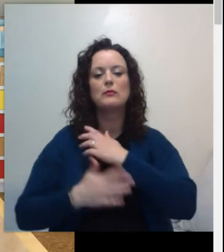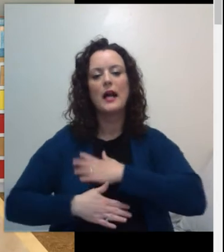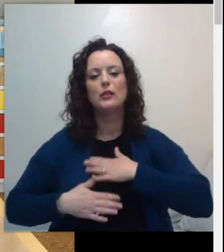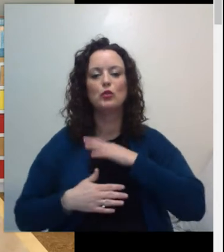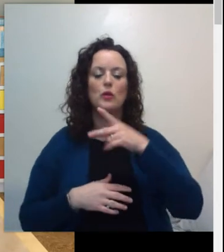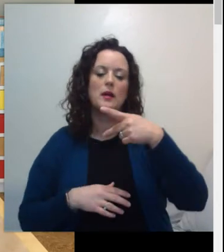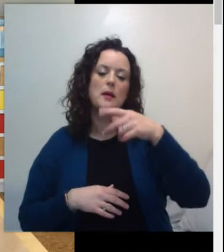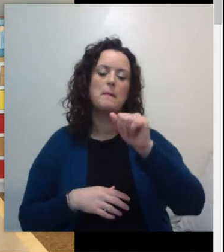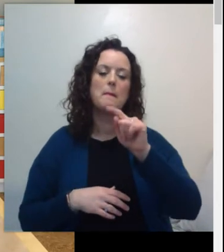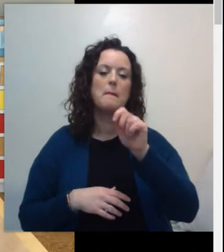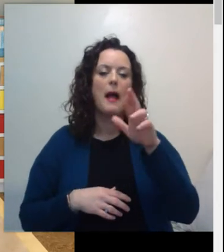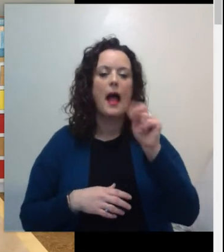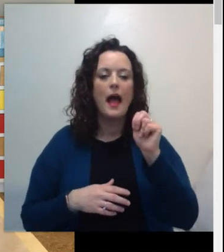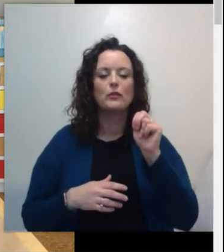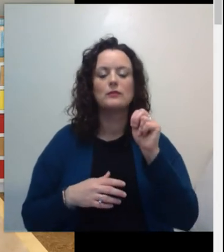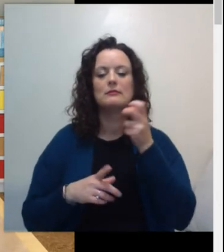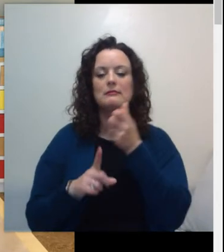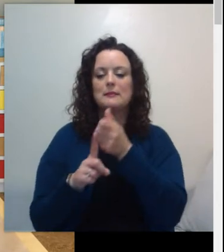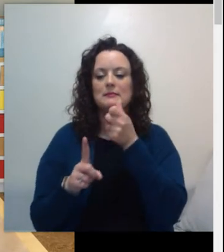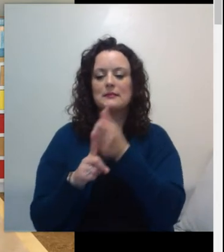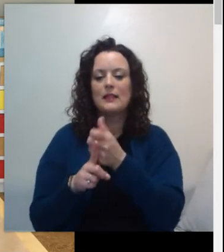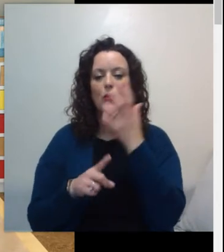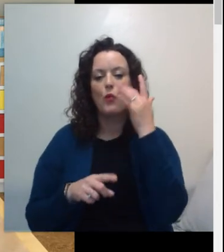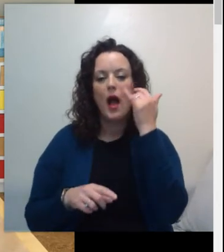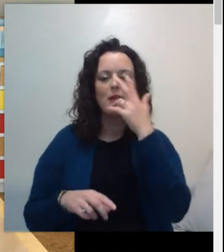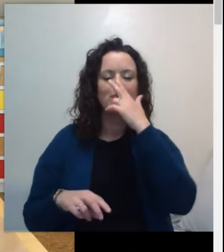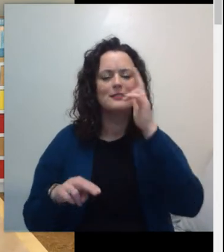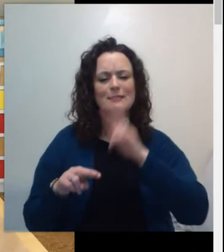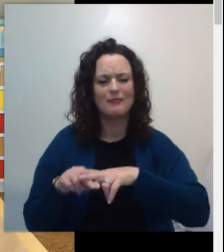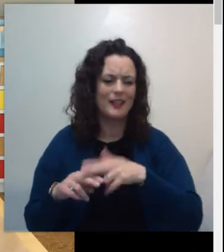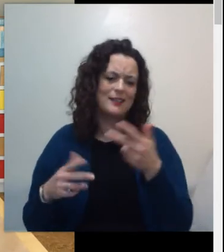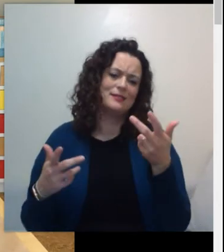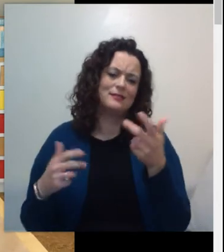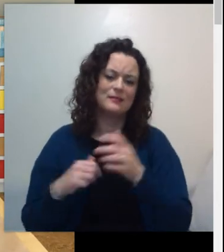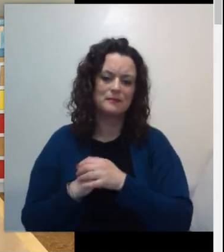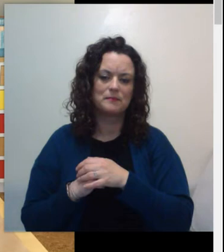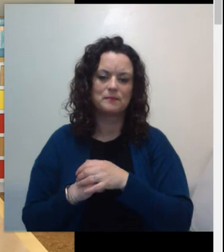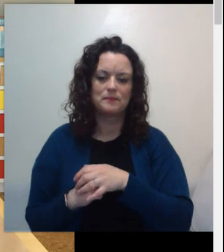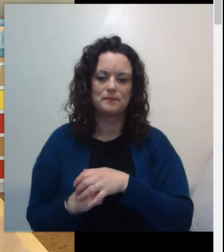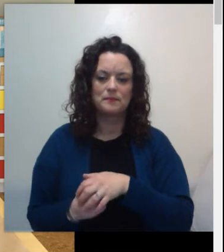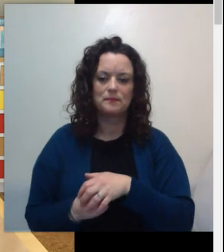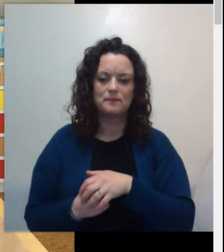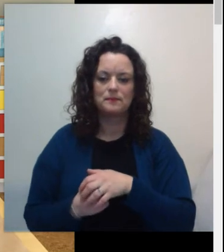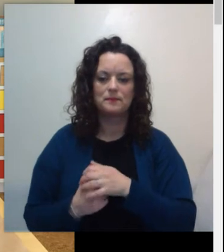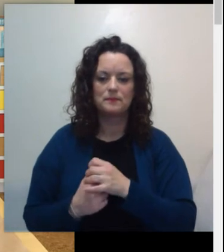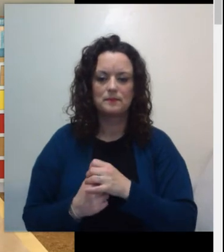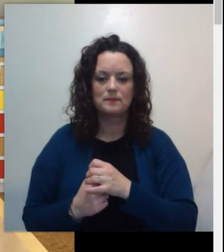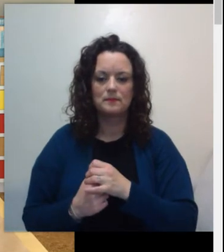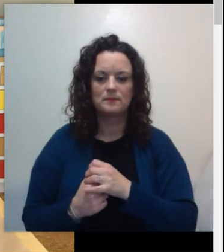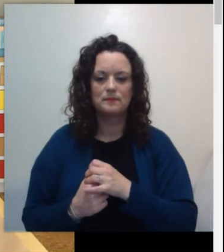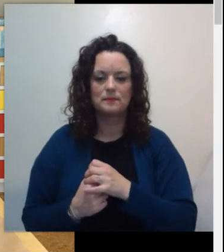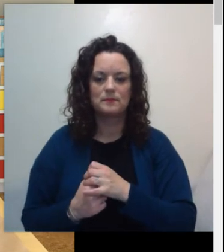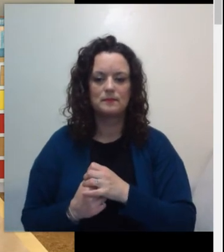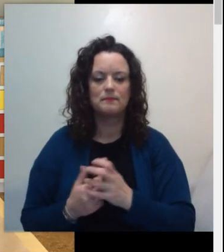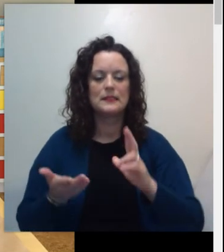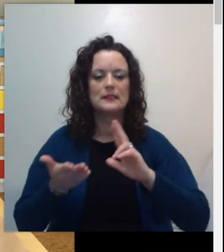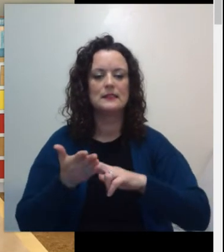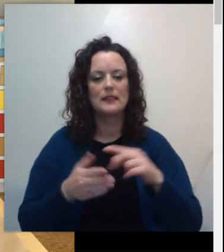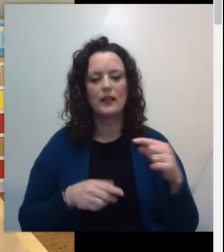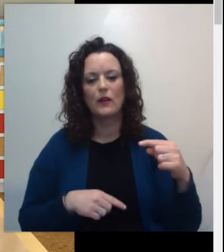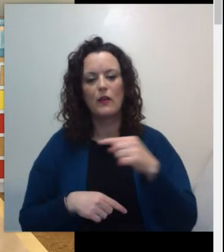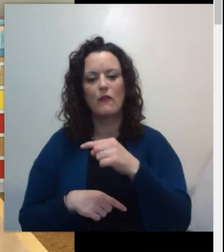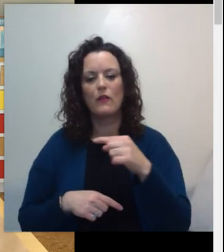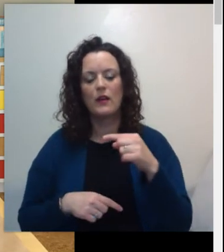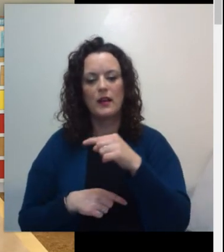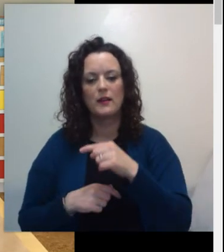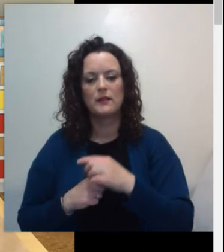because patterns are just really fun. Alright, I'm going to sign it on this side because I know